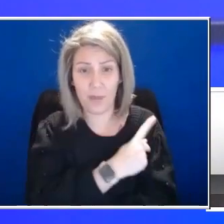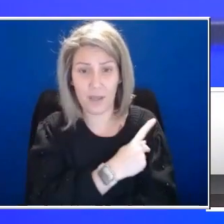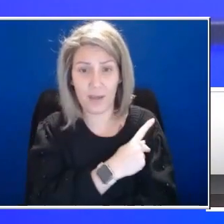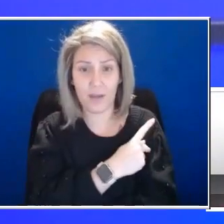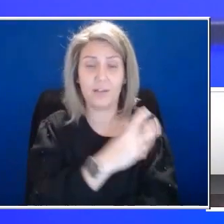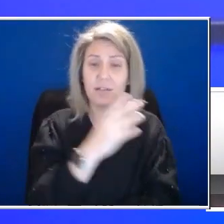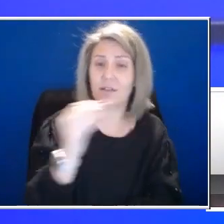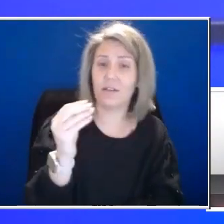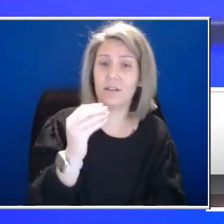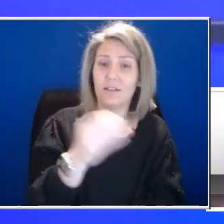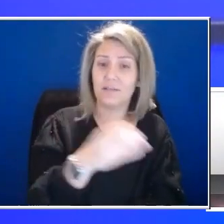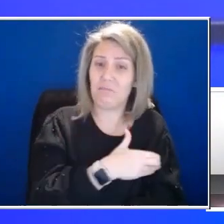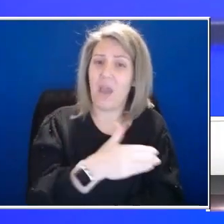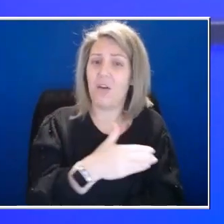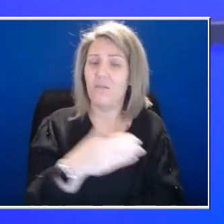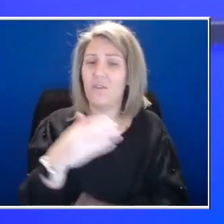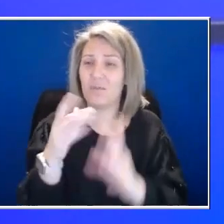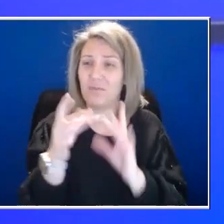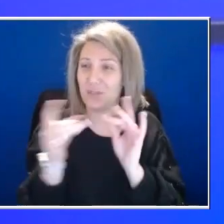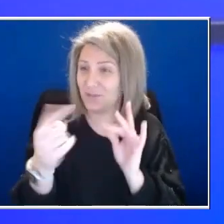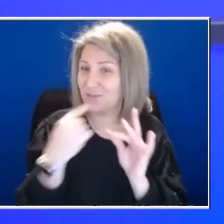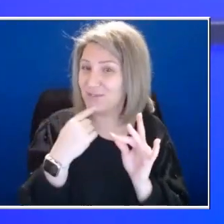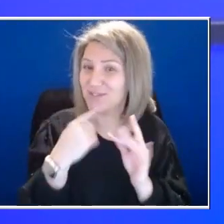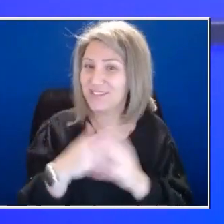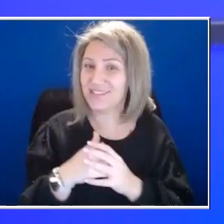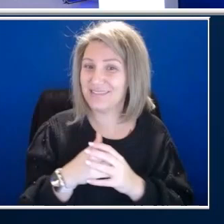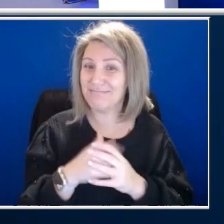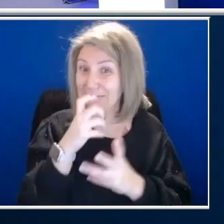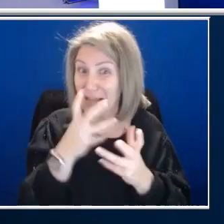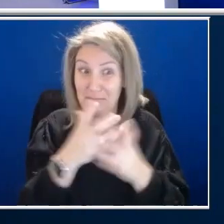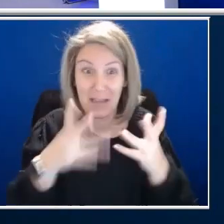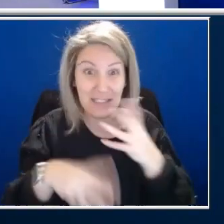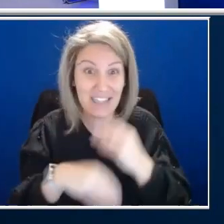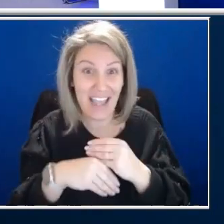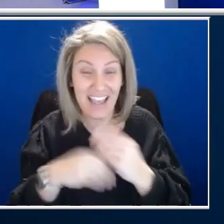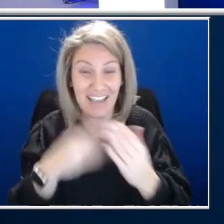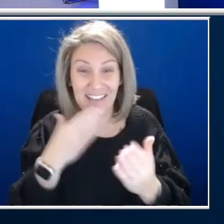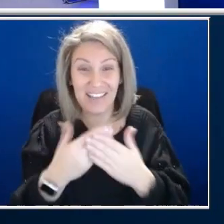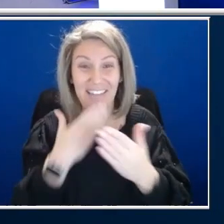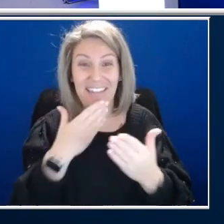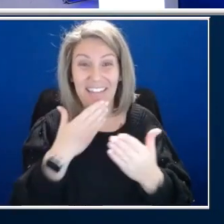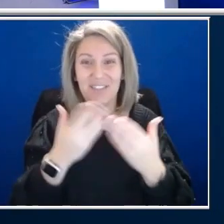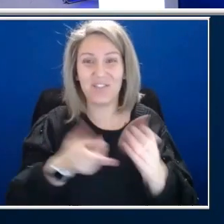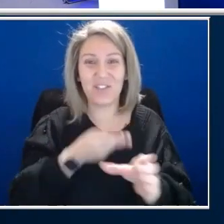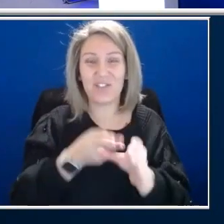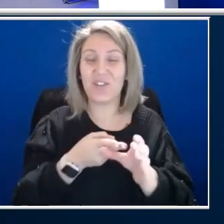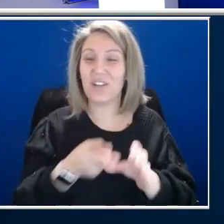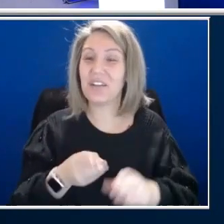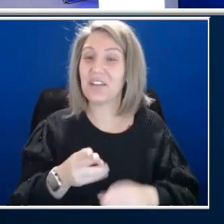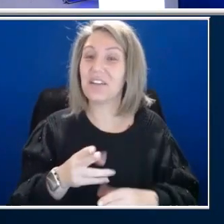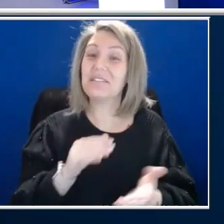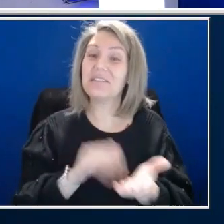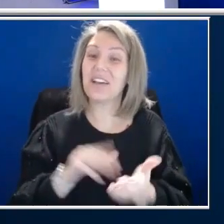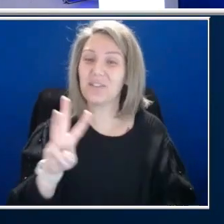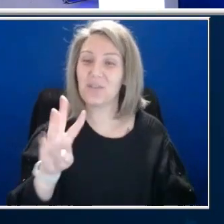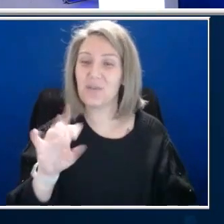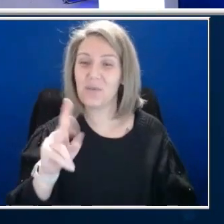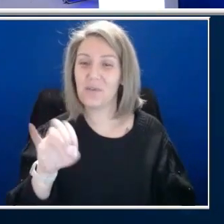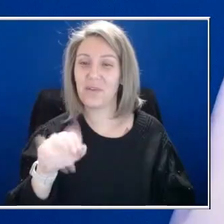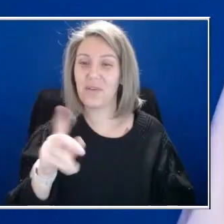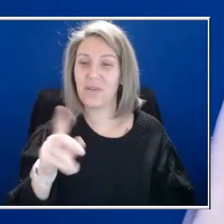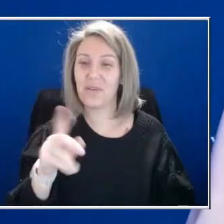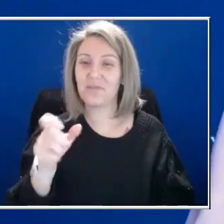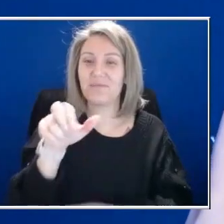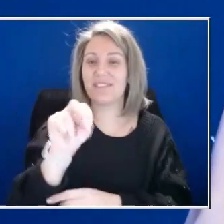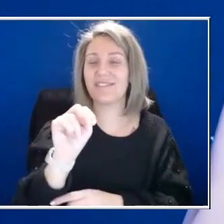very powerful message that you delivered, and I don't have much to add to it. Good stuff. Thanks for being with us today. Dr. Williamson, good to see you today. Yeah, it was great to be